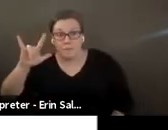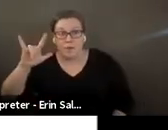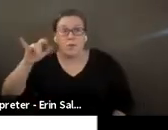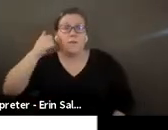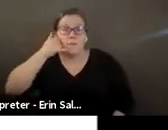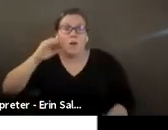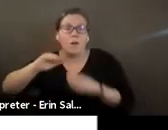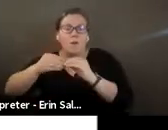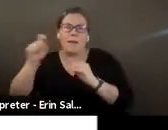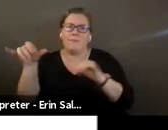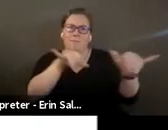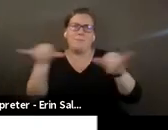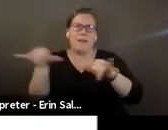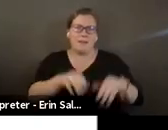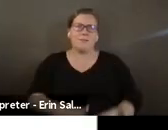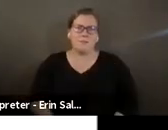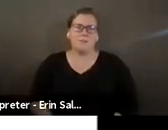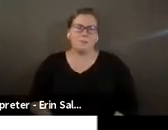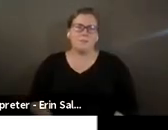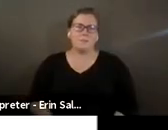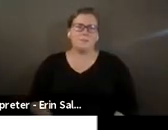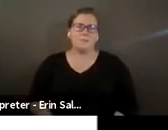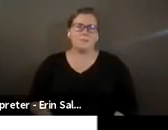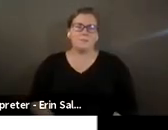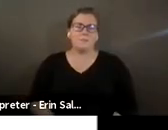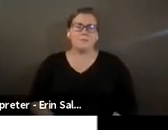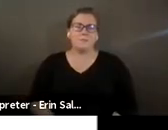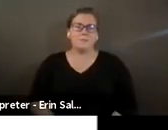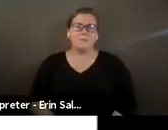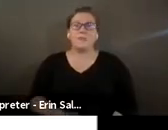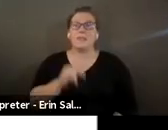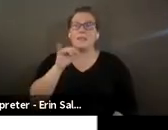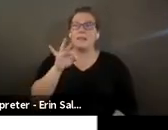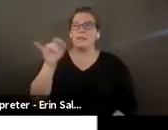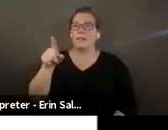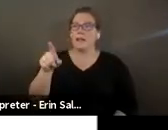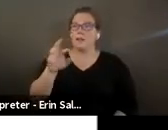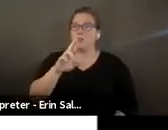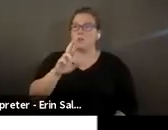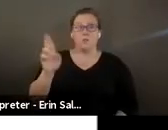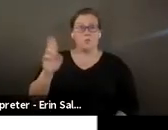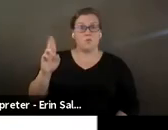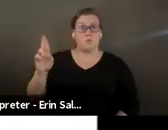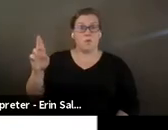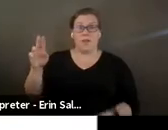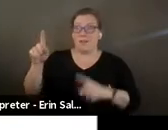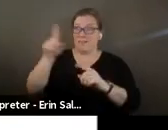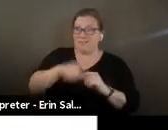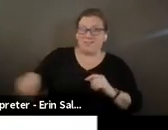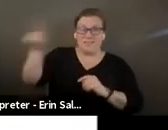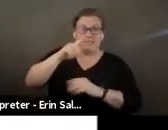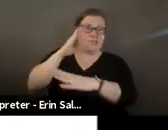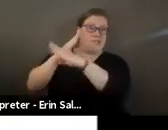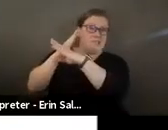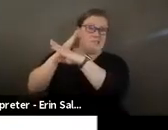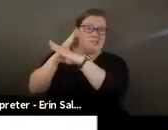If you just send in a statement like what's pictured on the right with the red circle with a line through it,